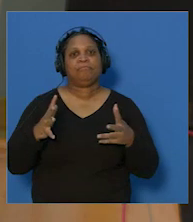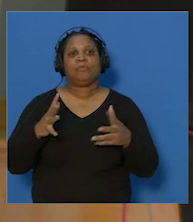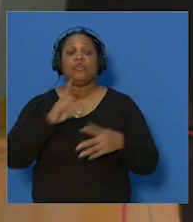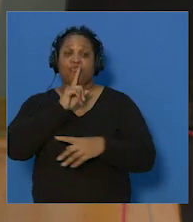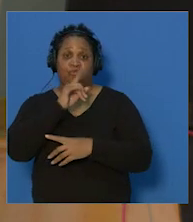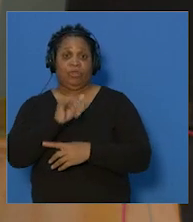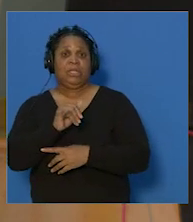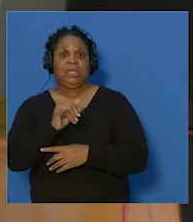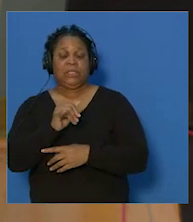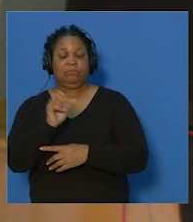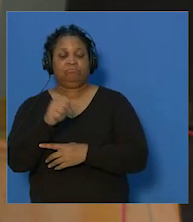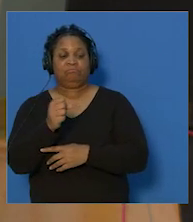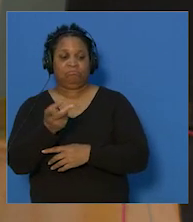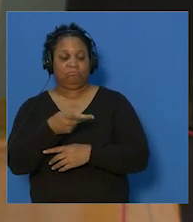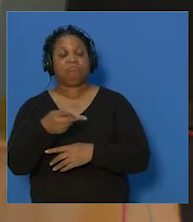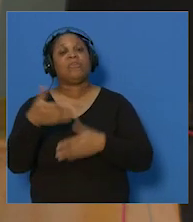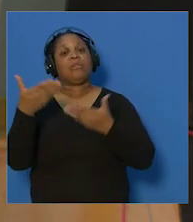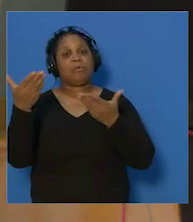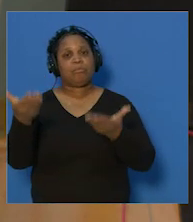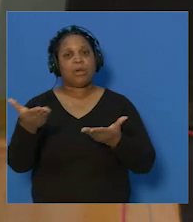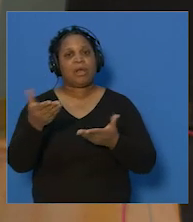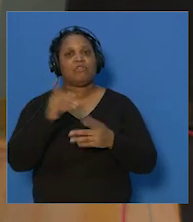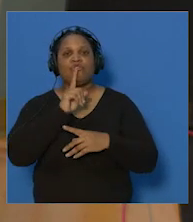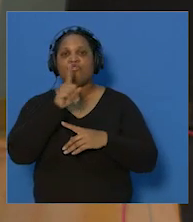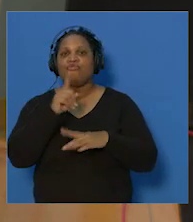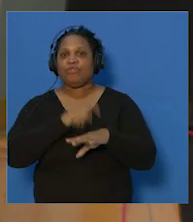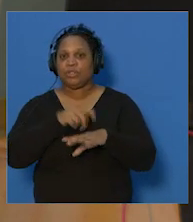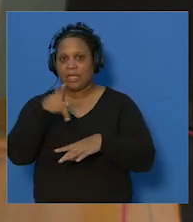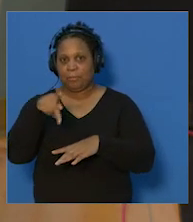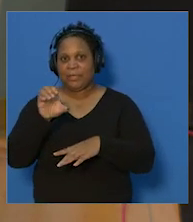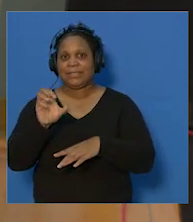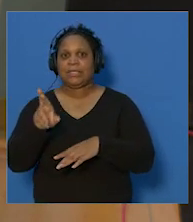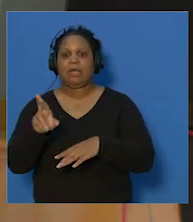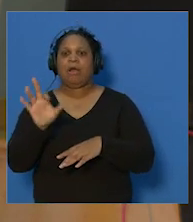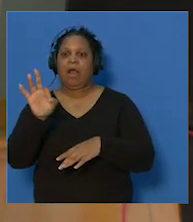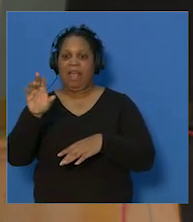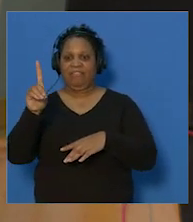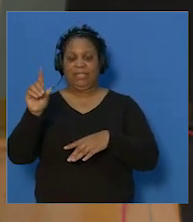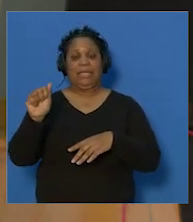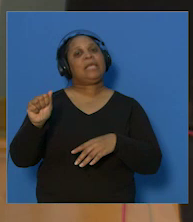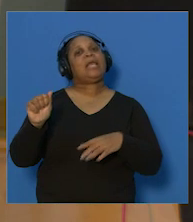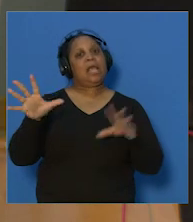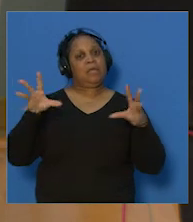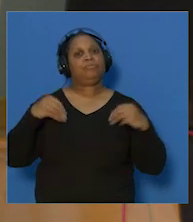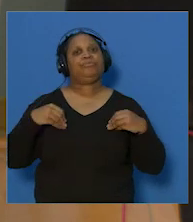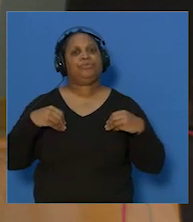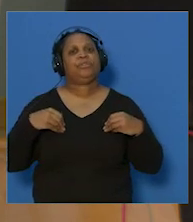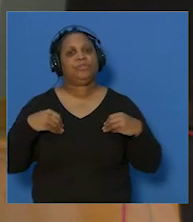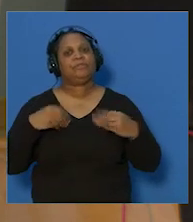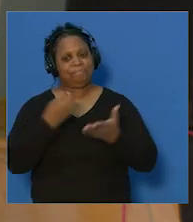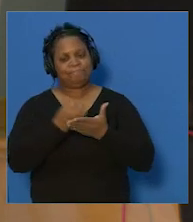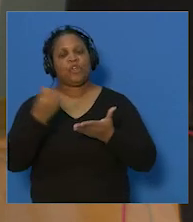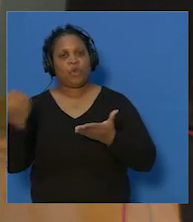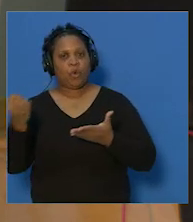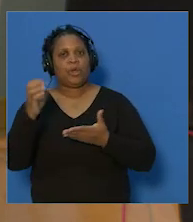that they both are providing real-time PCR, FDA approved, utilizing real-time PCR equipment. The test